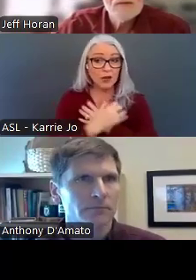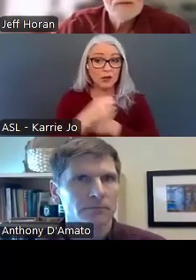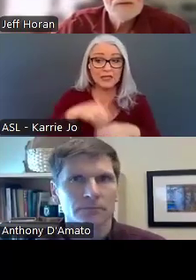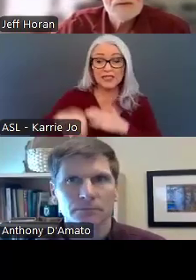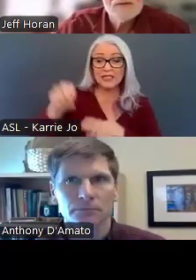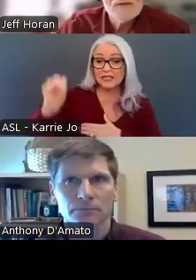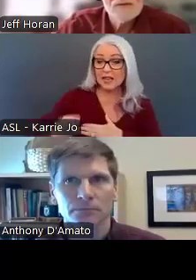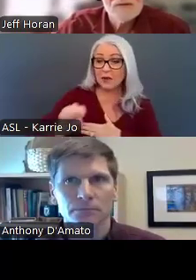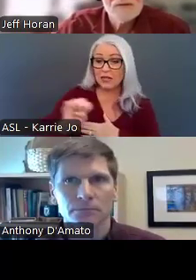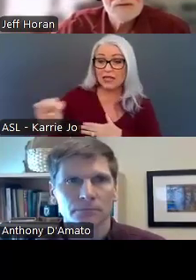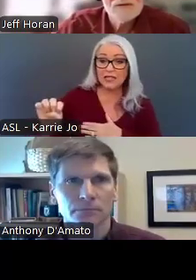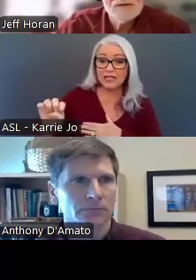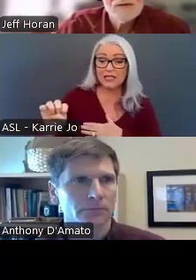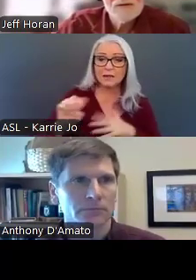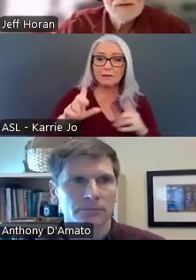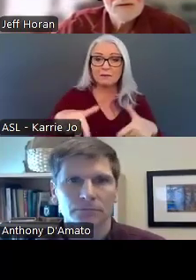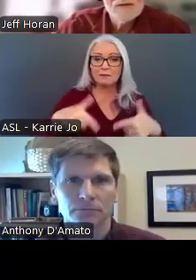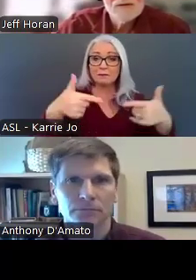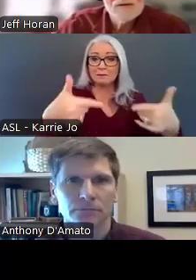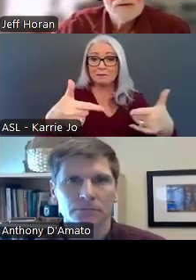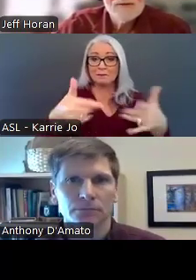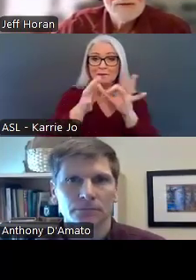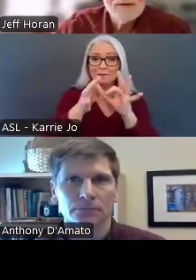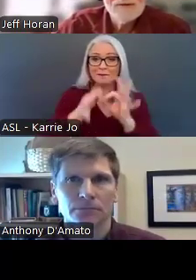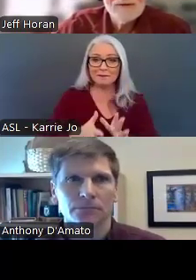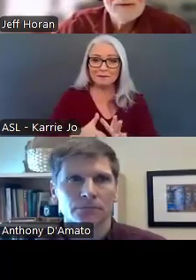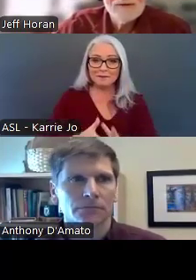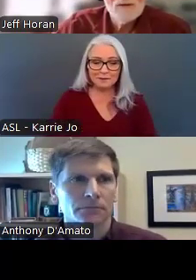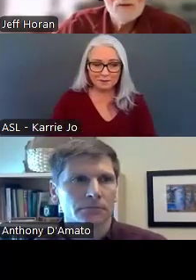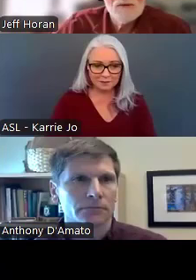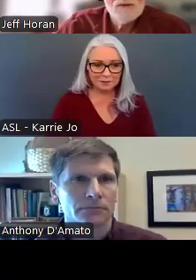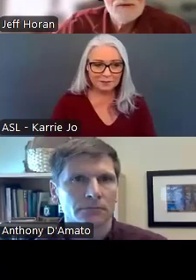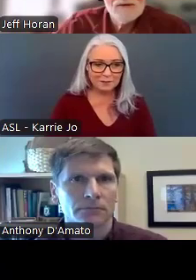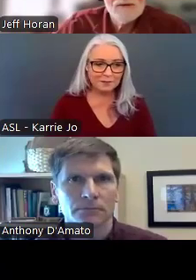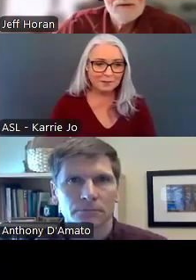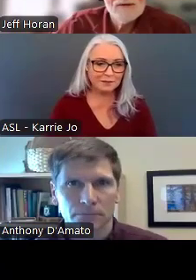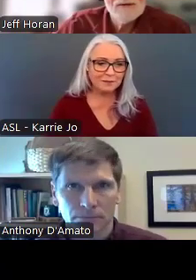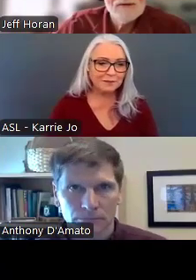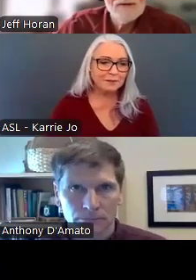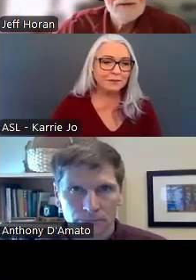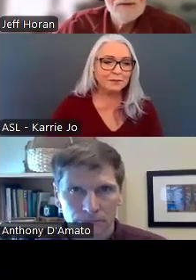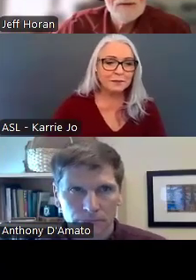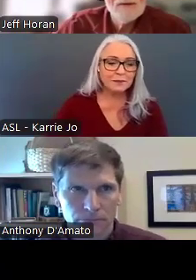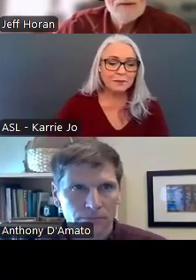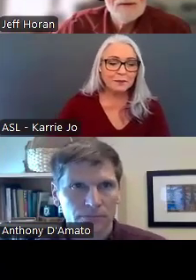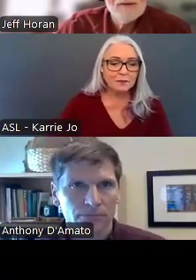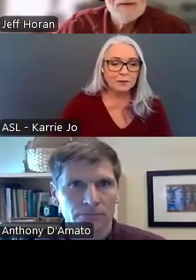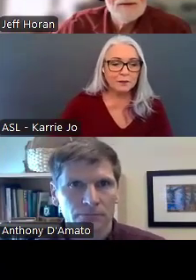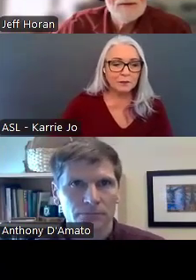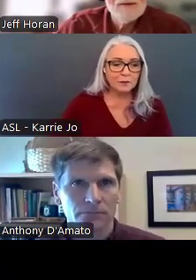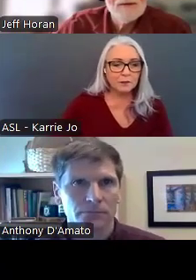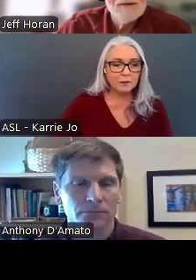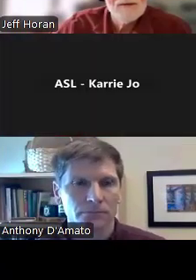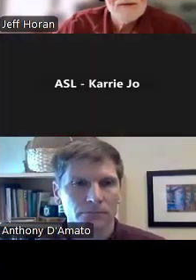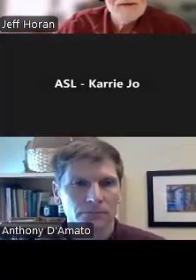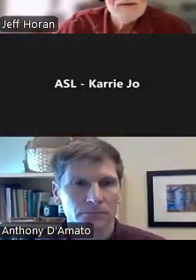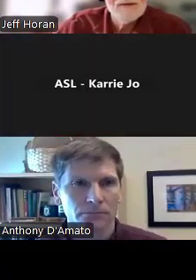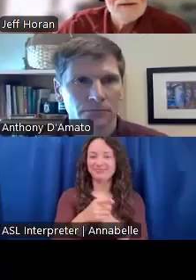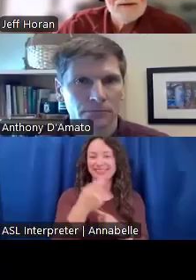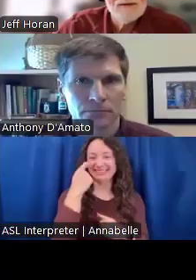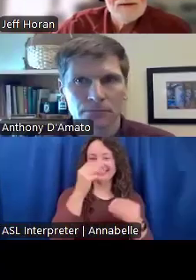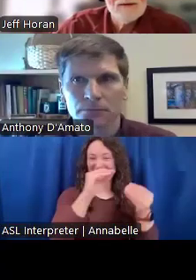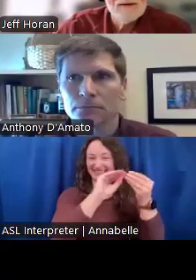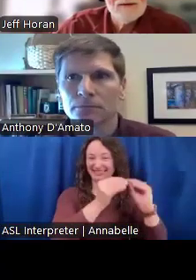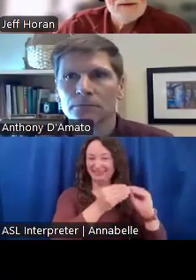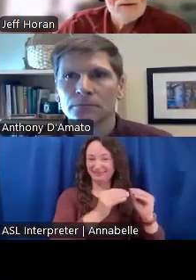canebrakes. Next slide. And so all those numbers you saw earlier